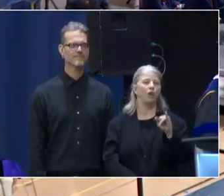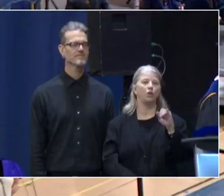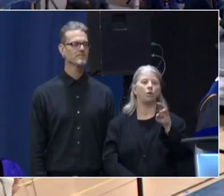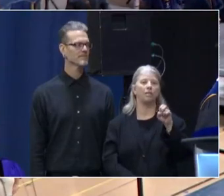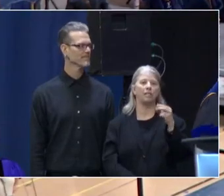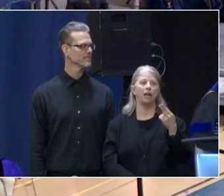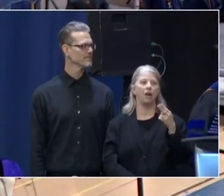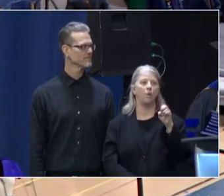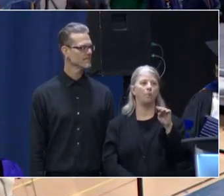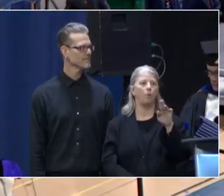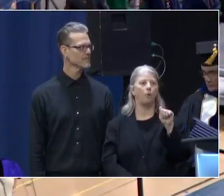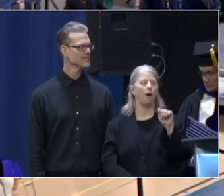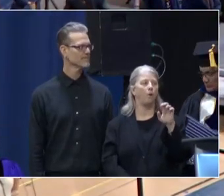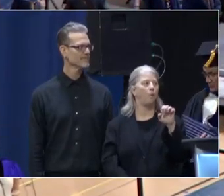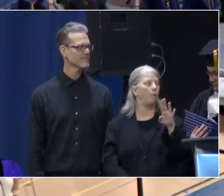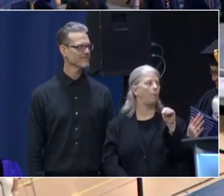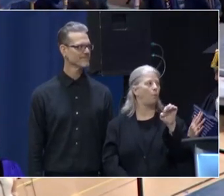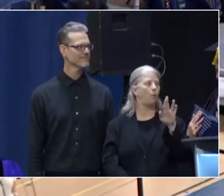Josiah Mpora Mpora.